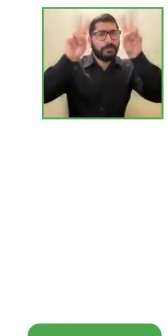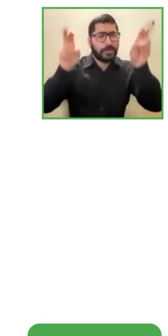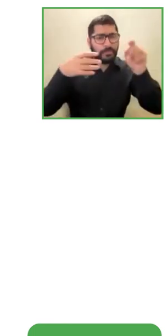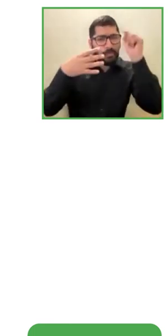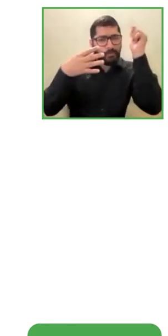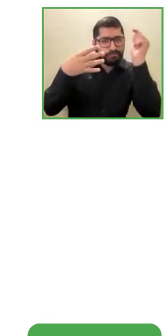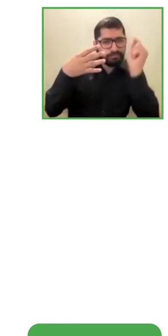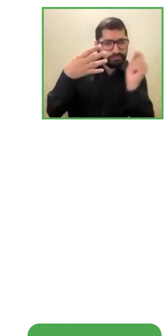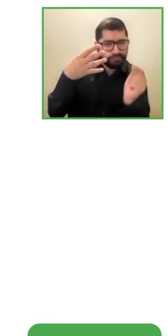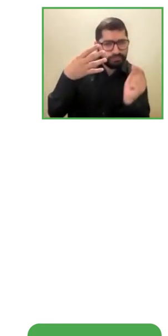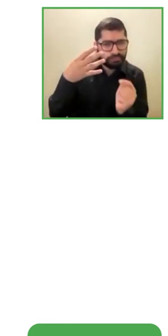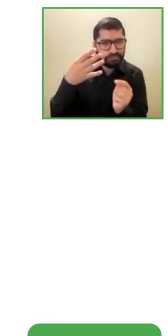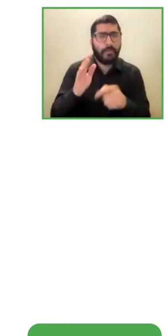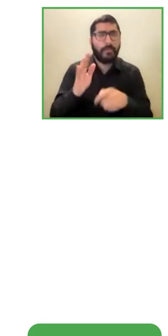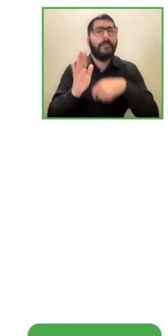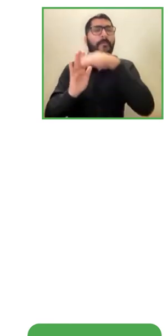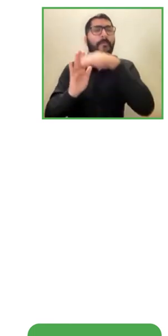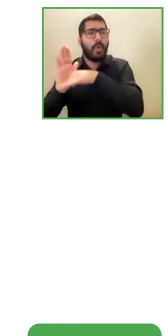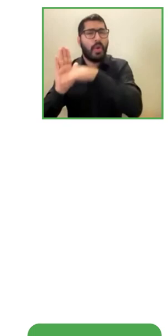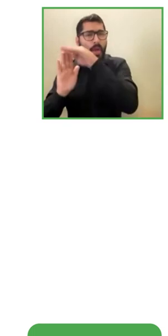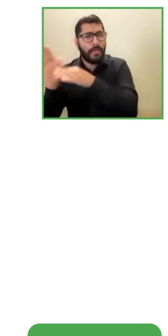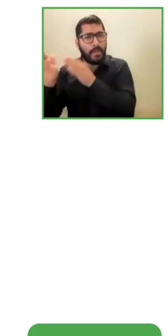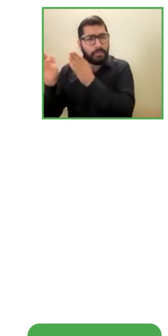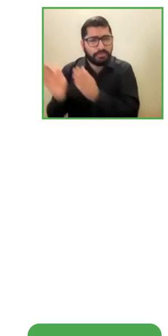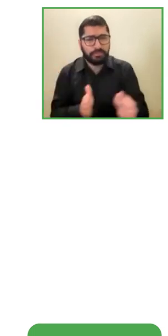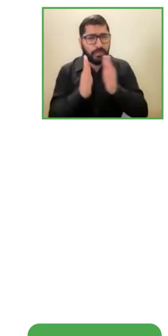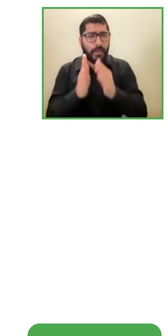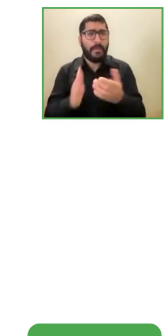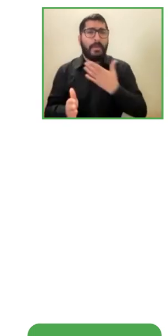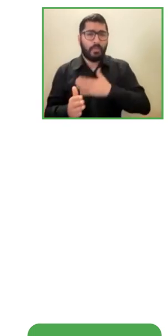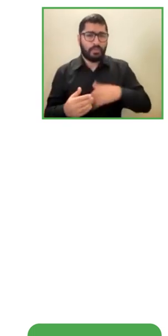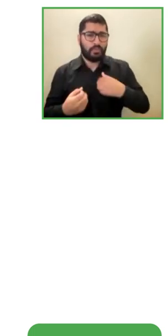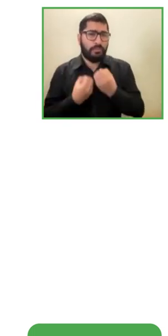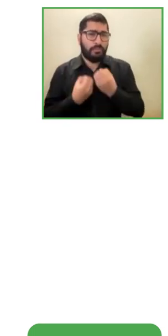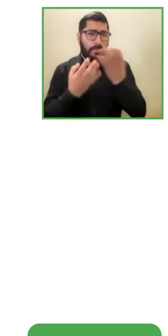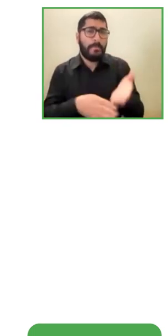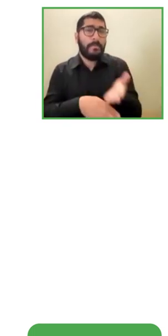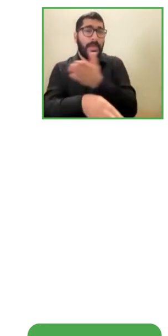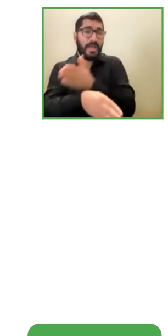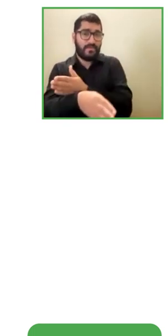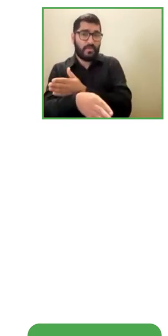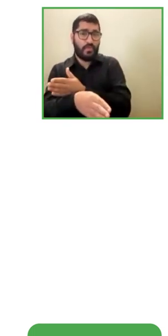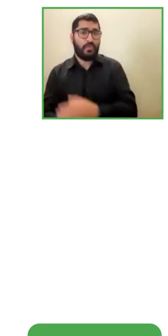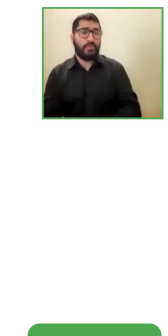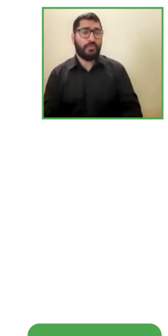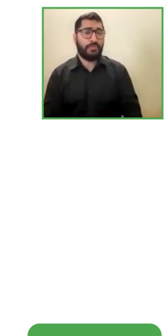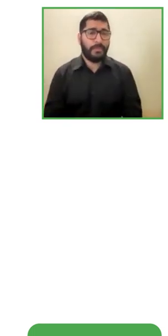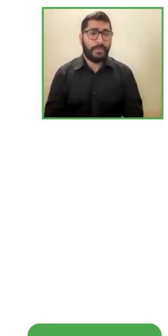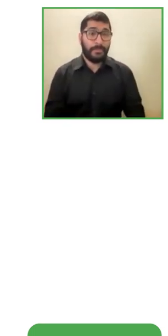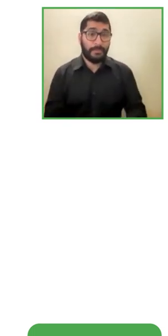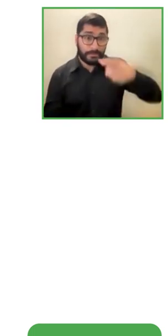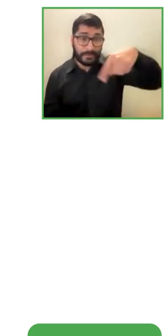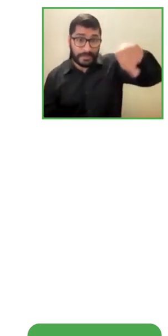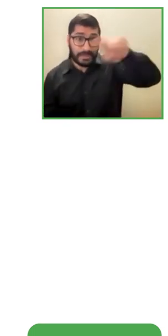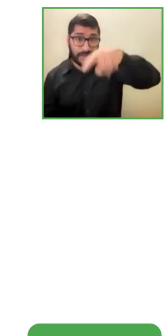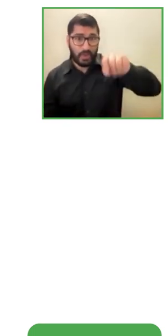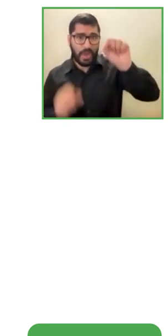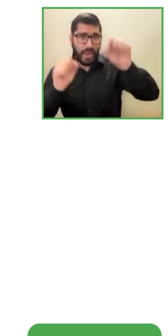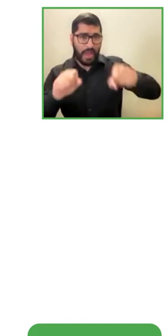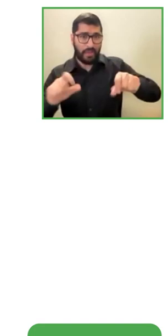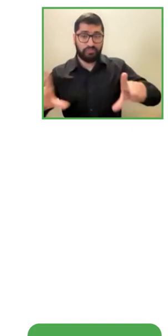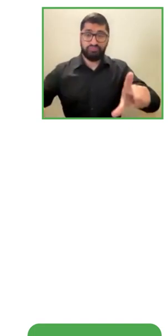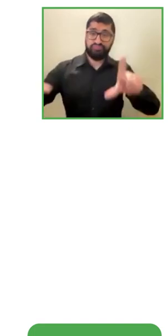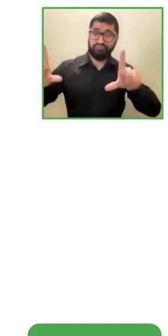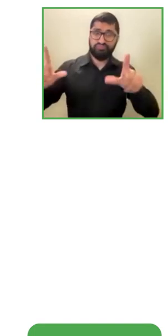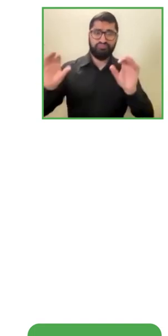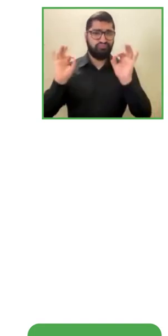those graduates, we were able to send them for the first time in the history of Afghanistan, a team to